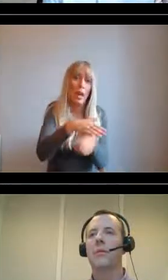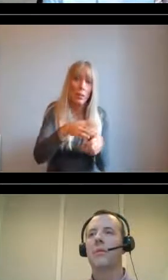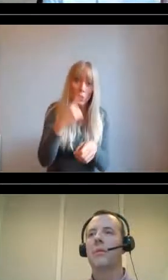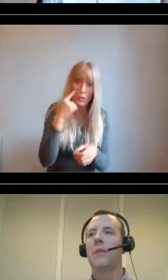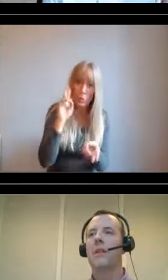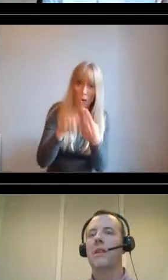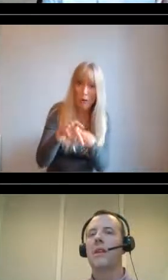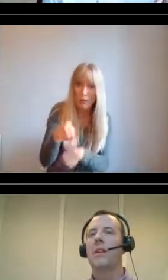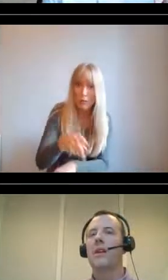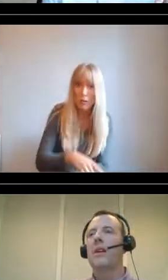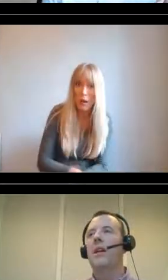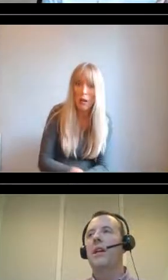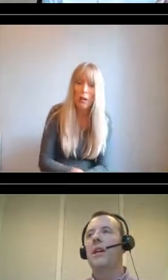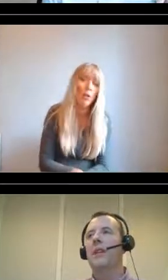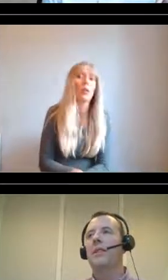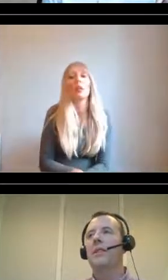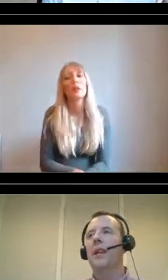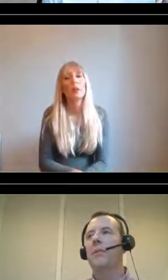help?